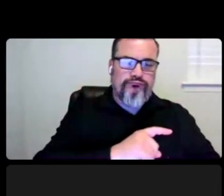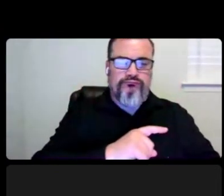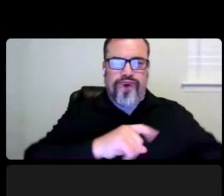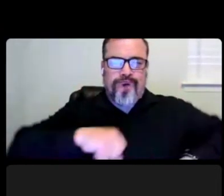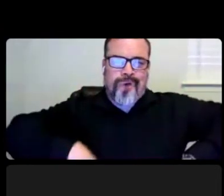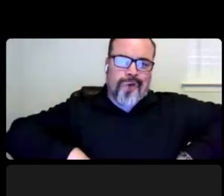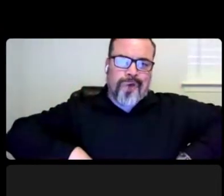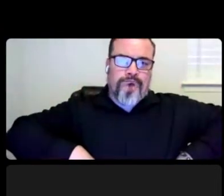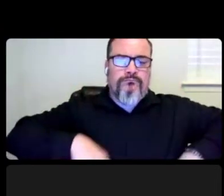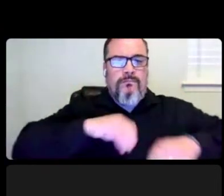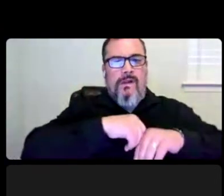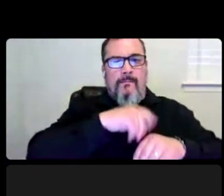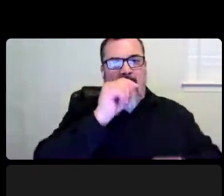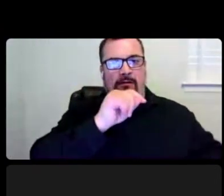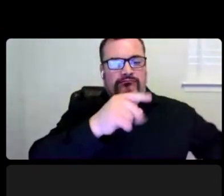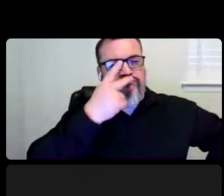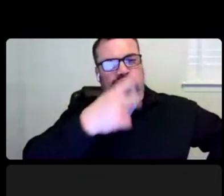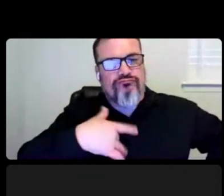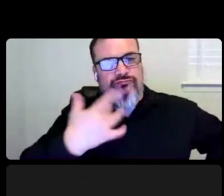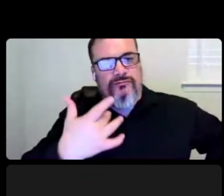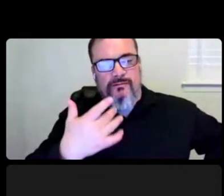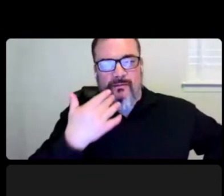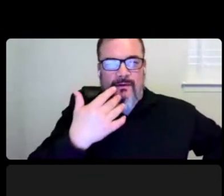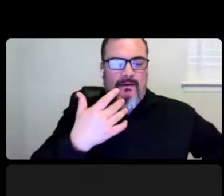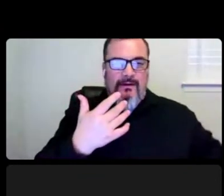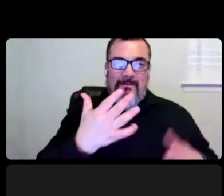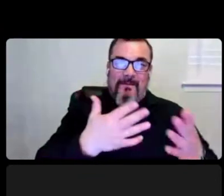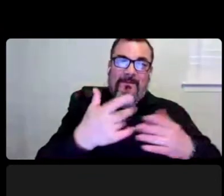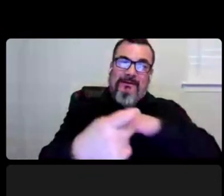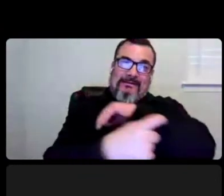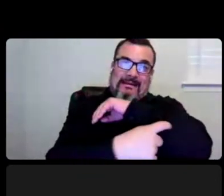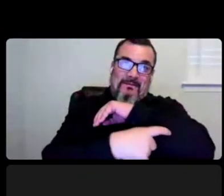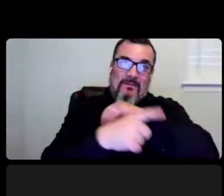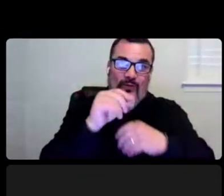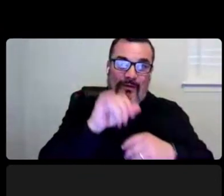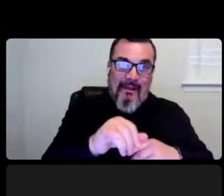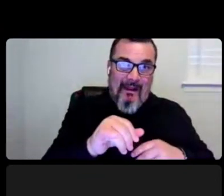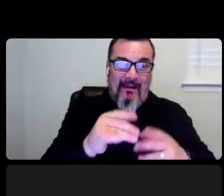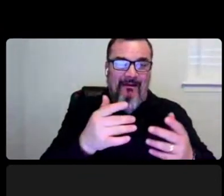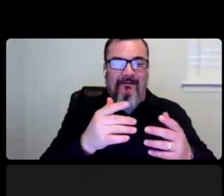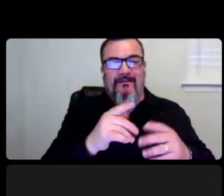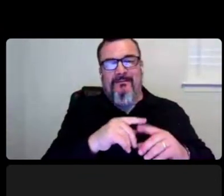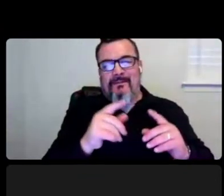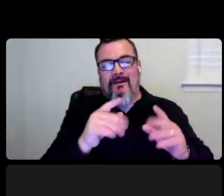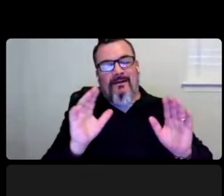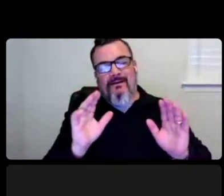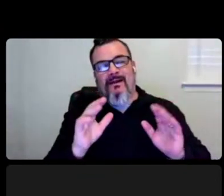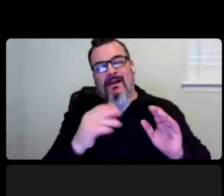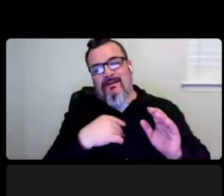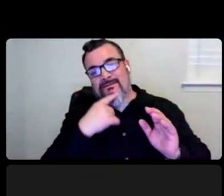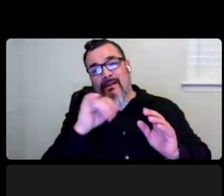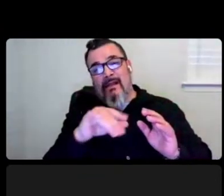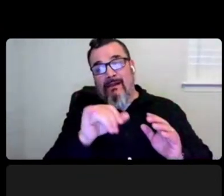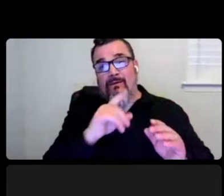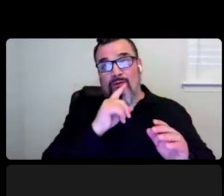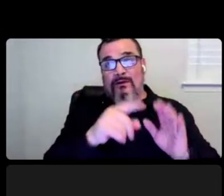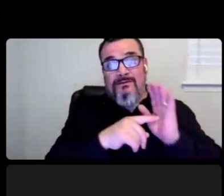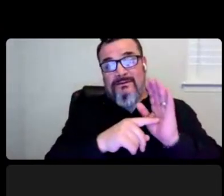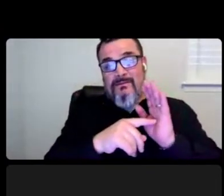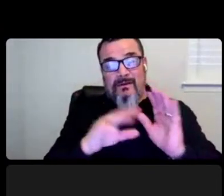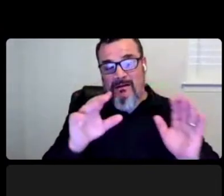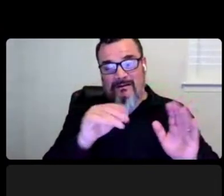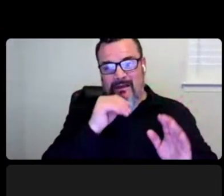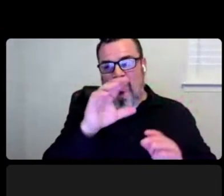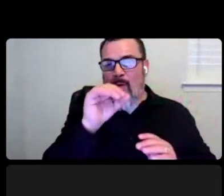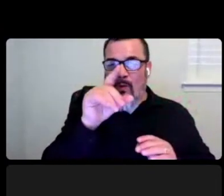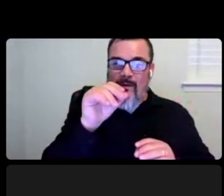outside a bathroom and see what's going on, as much as you may be tempted to do that. I say that because that's a real example, not Colton